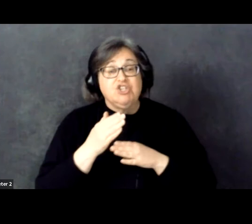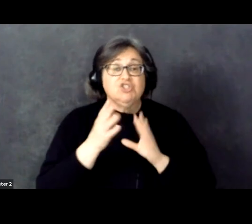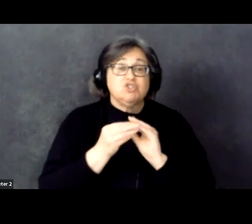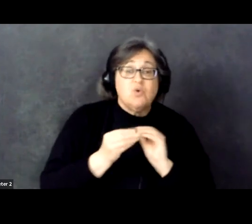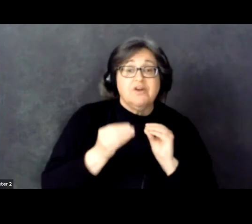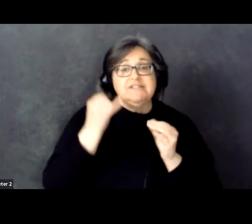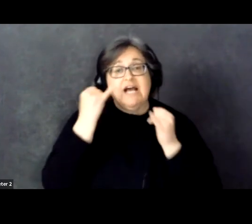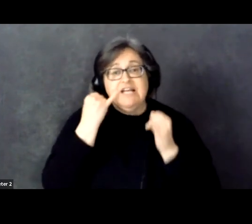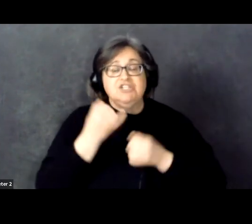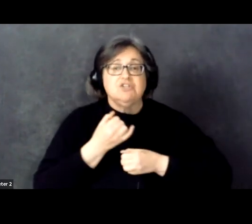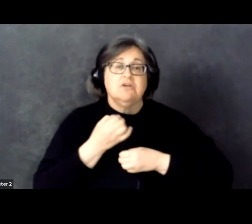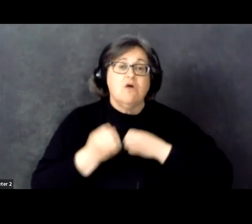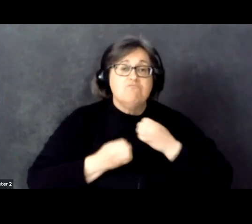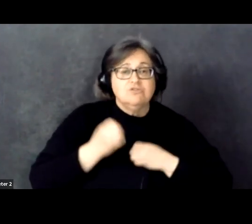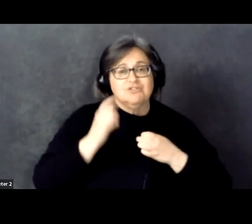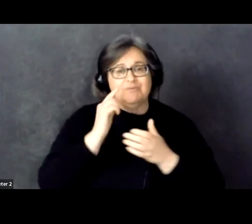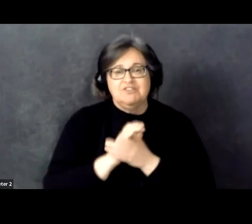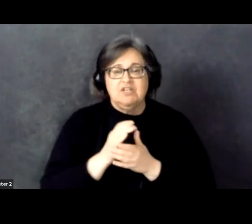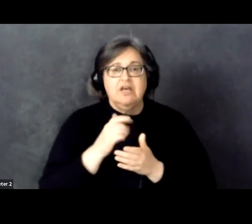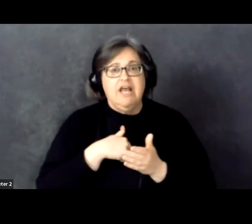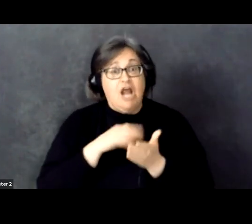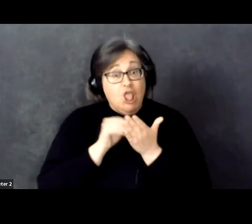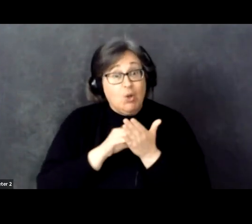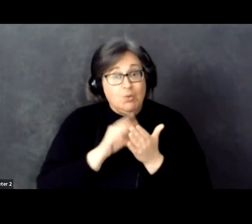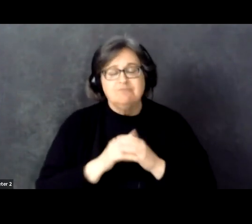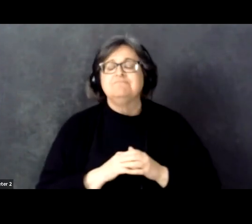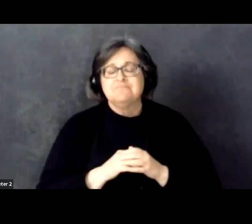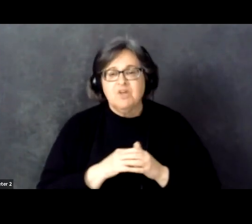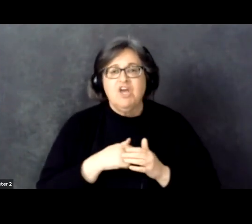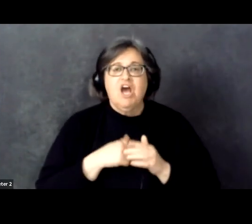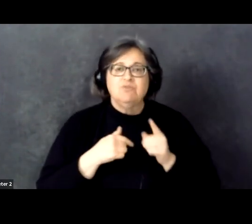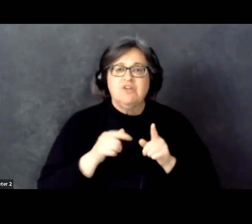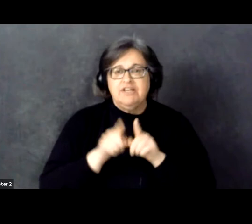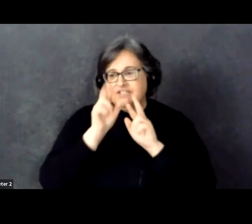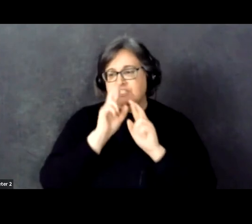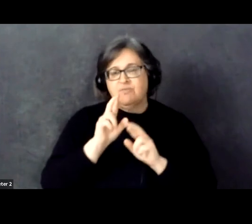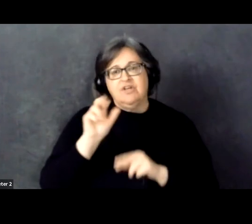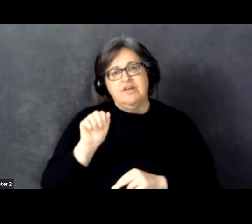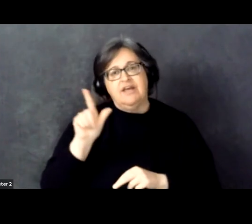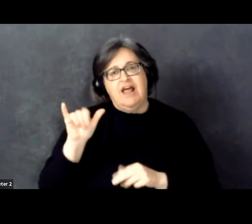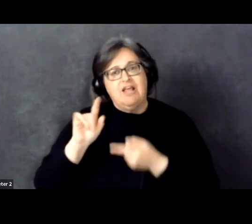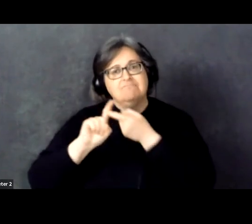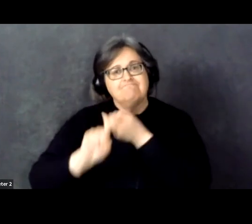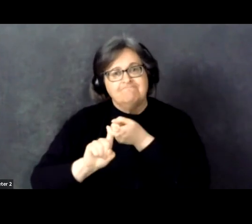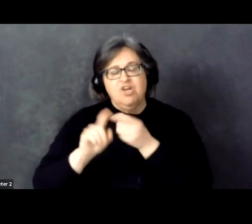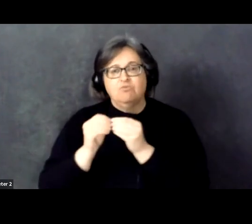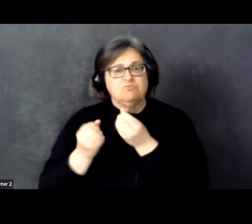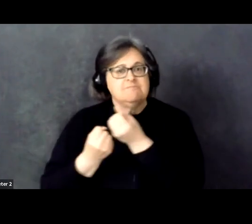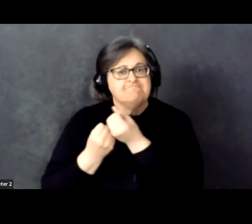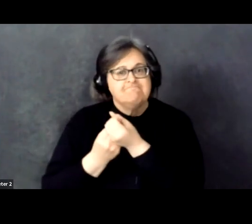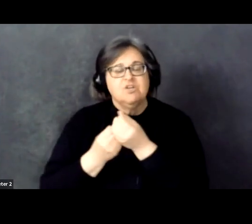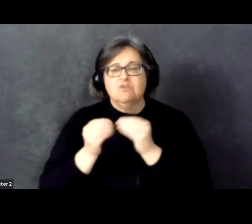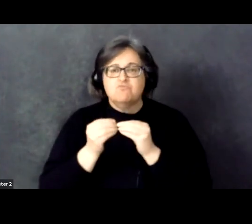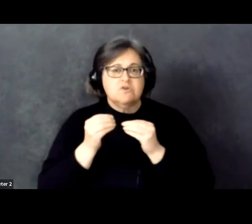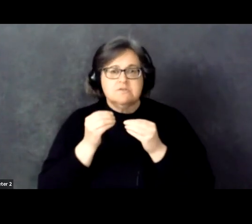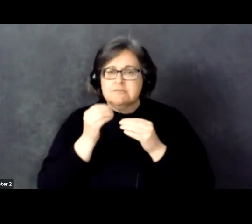ideas, emotions, and beliefs, and I was educated. I was there as a respectful ally, and it made me even more invested in the work that we were